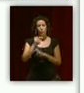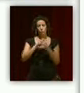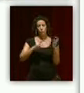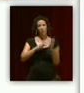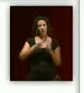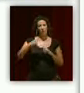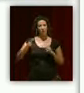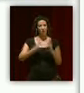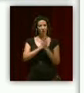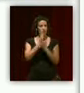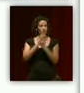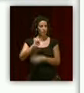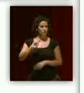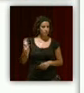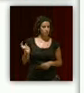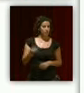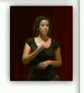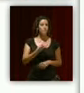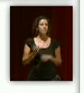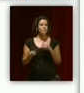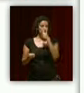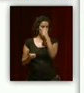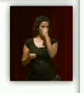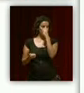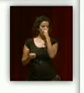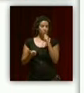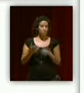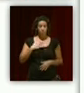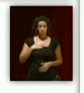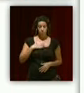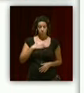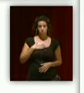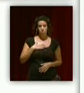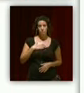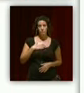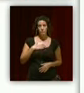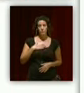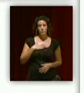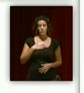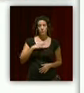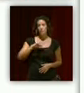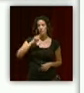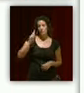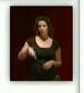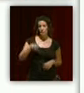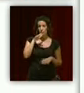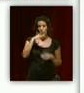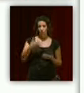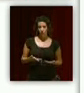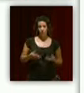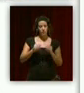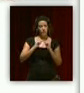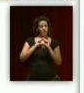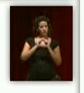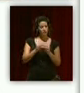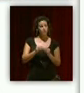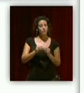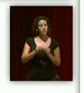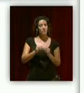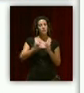control. Perhaps our colleague Oscar can present numerous alternatives to the use of Wii controllers.